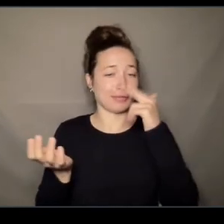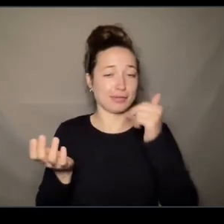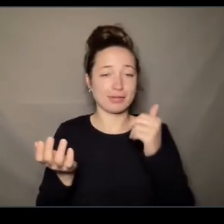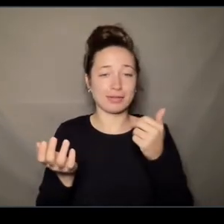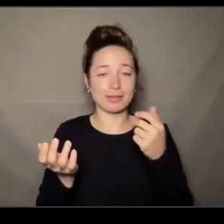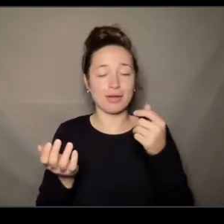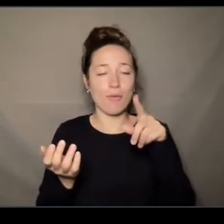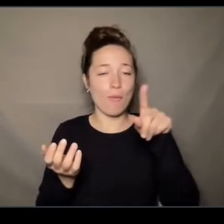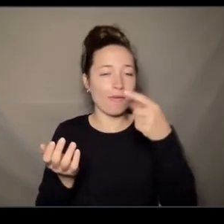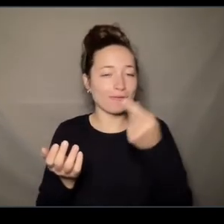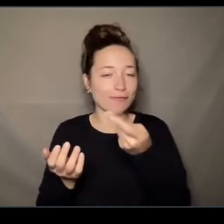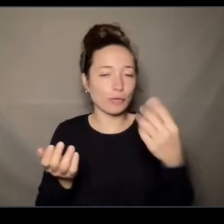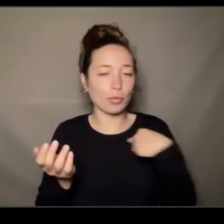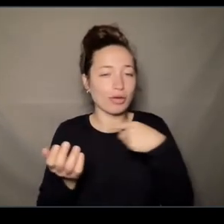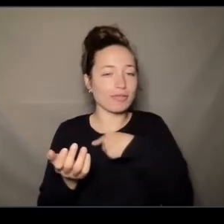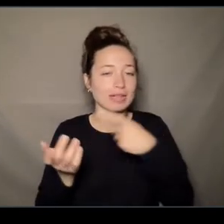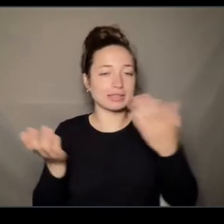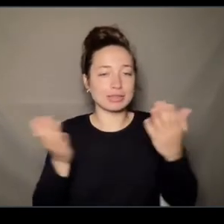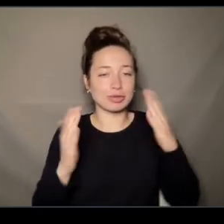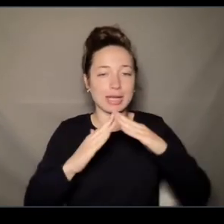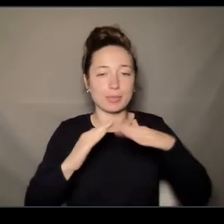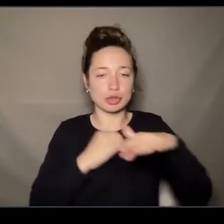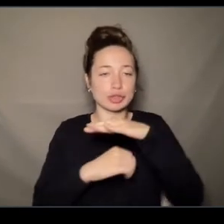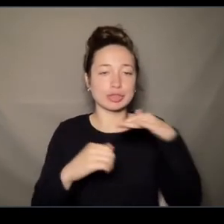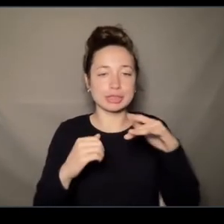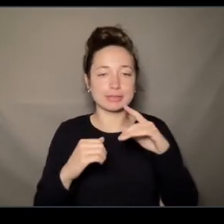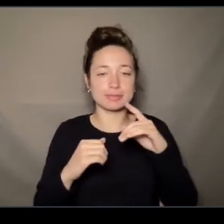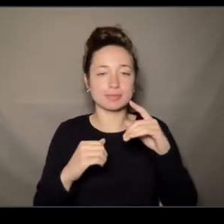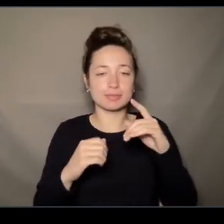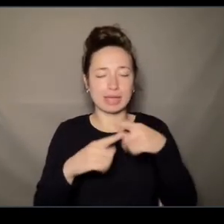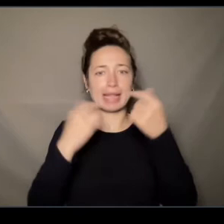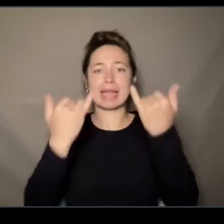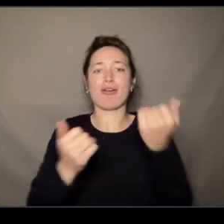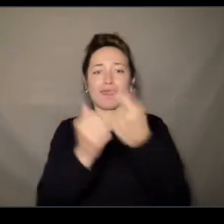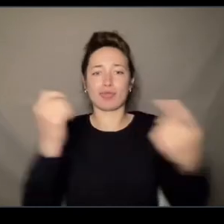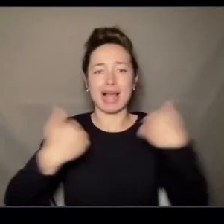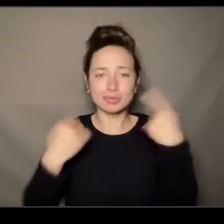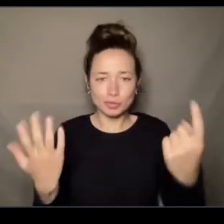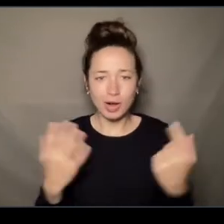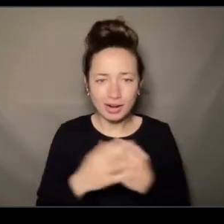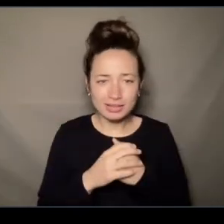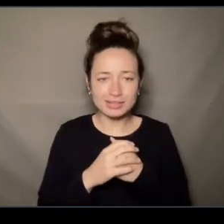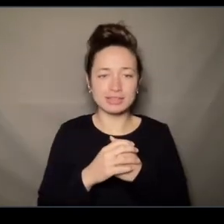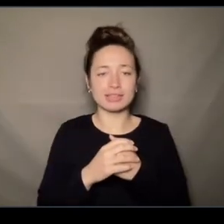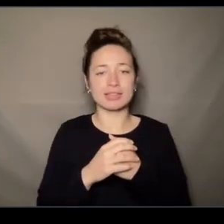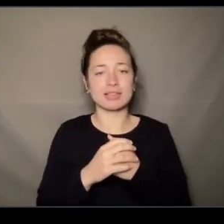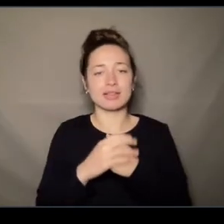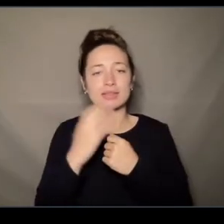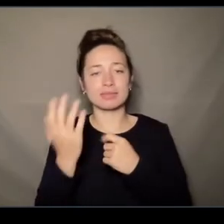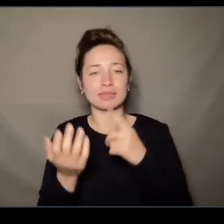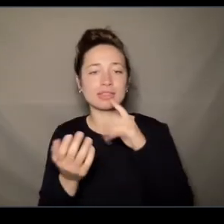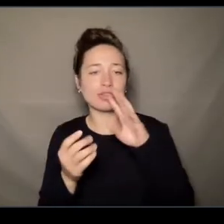kind of amusing. There are only a few of us in the neighborhood that had them. Now everybody has one. You know, just